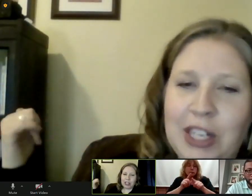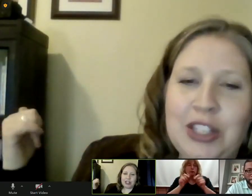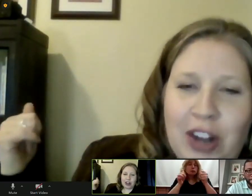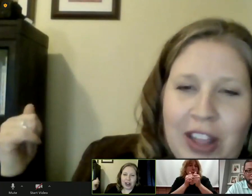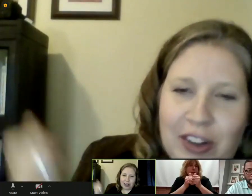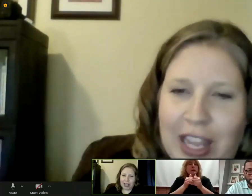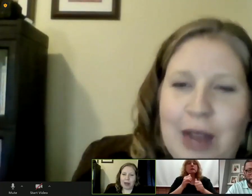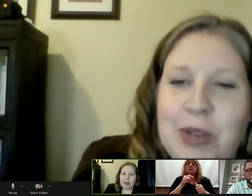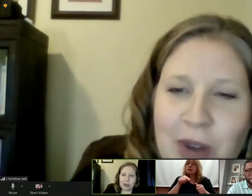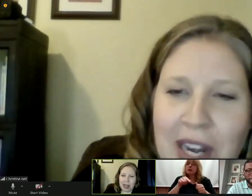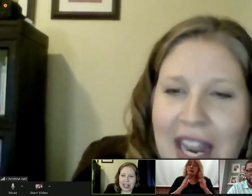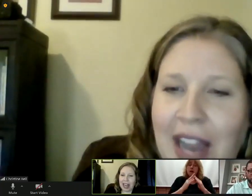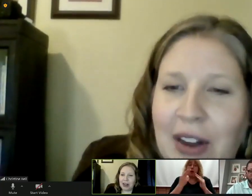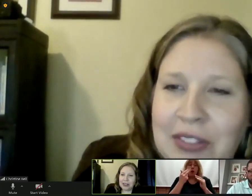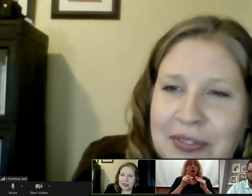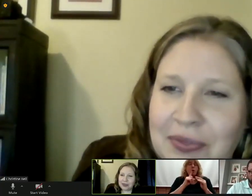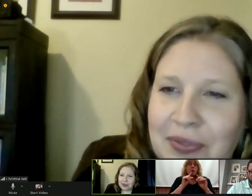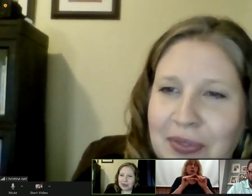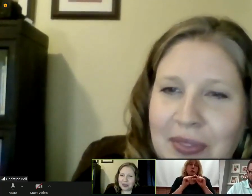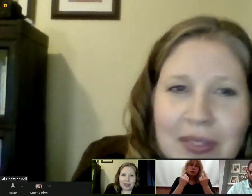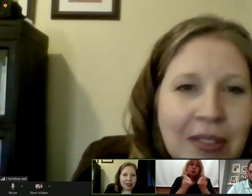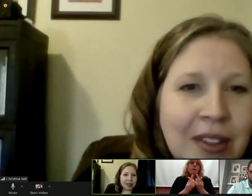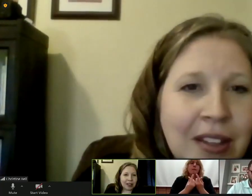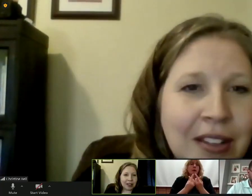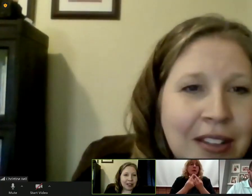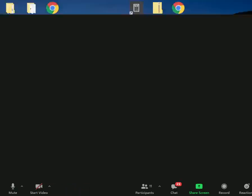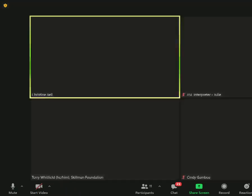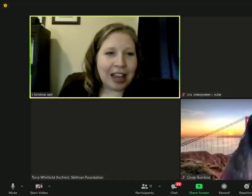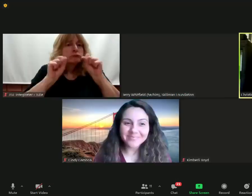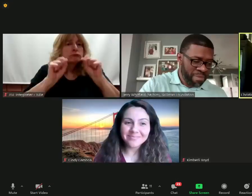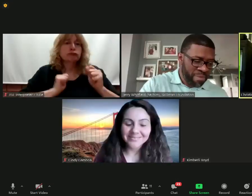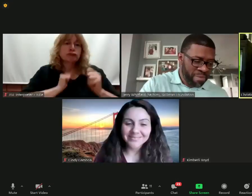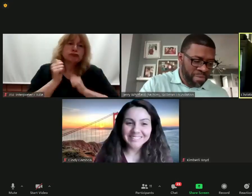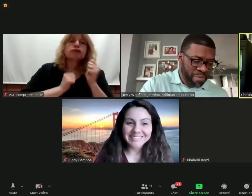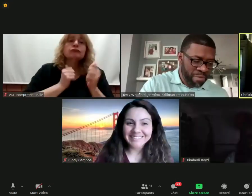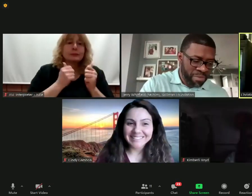we want everybody to turn on their cameras right now.